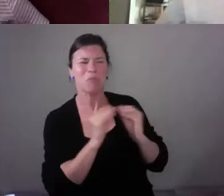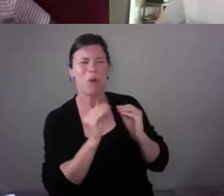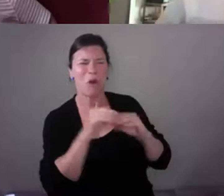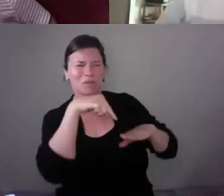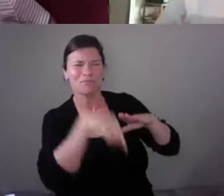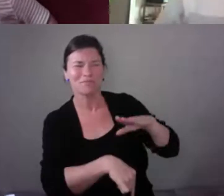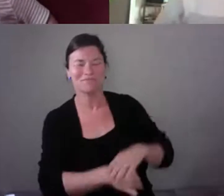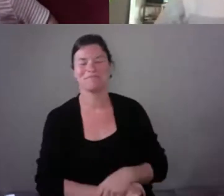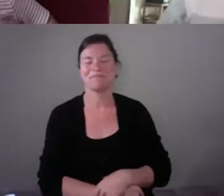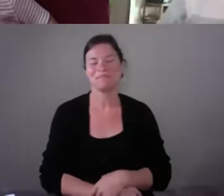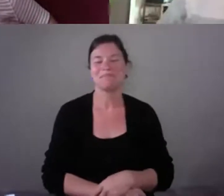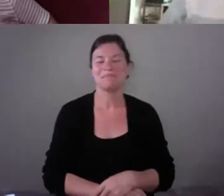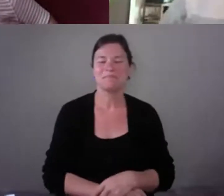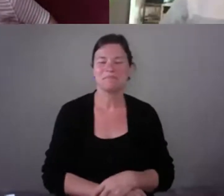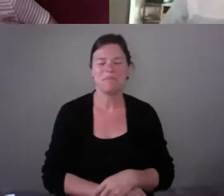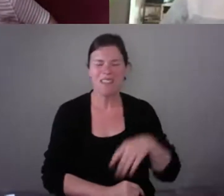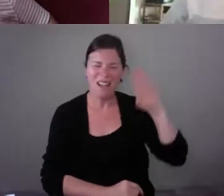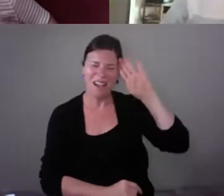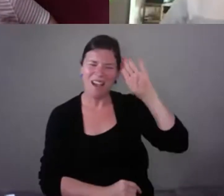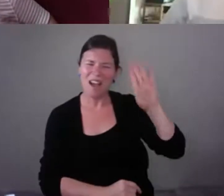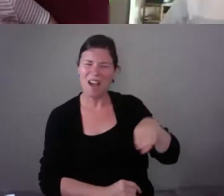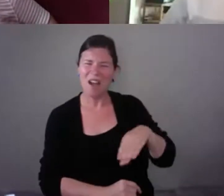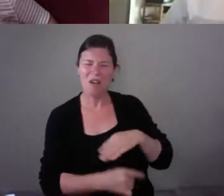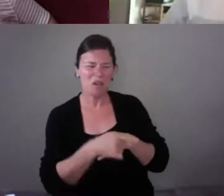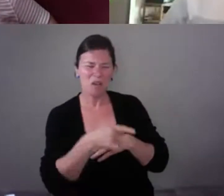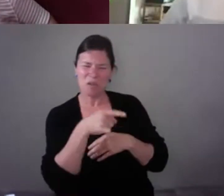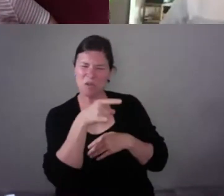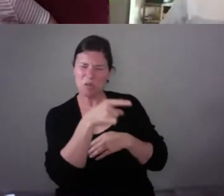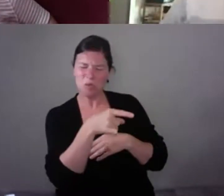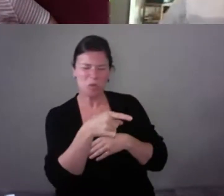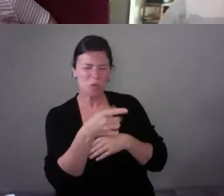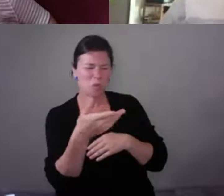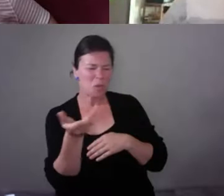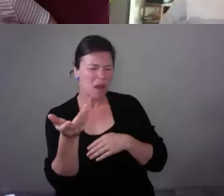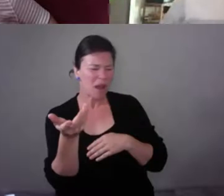I know that you didn't start your life